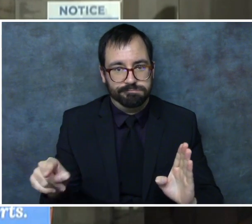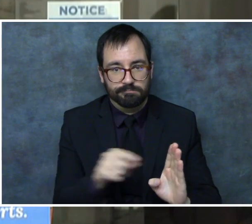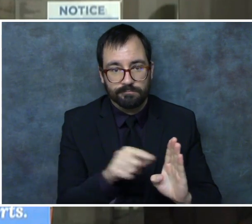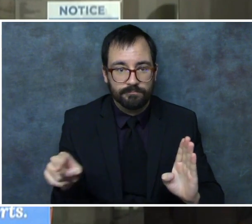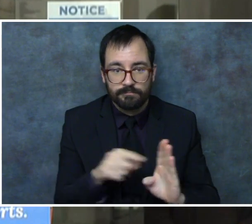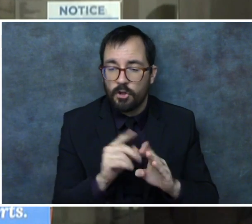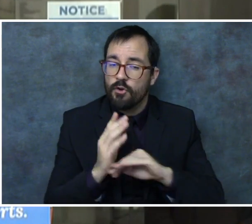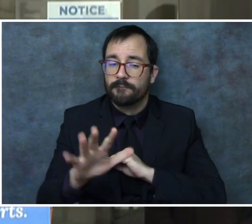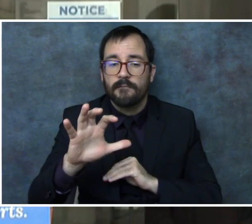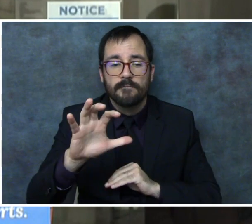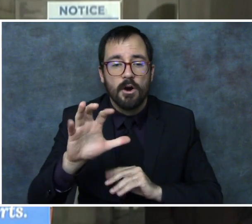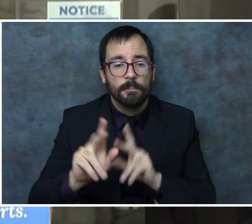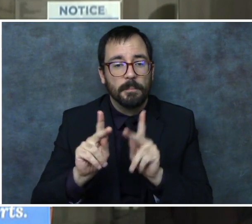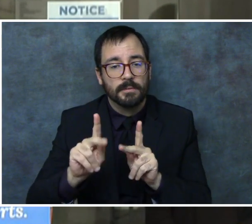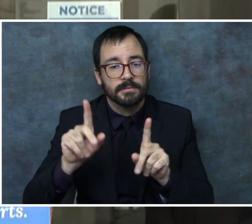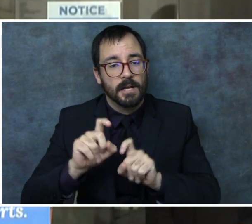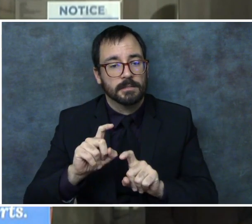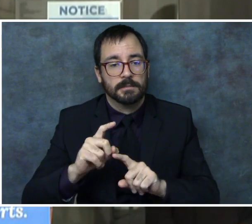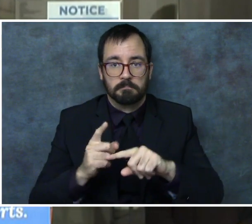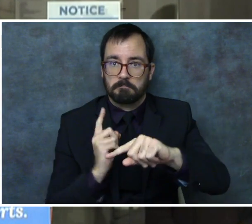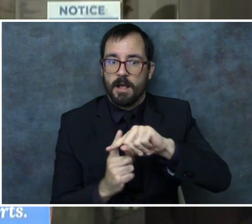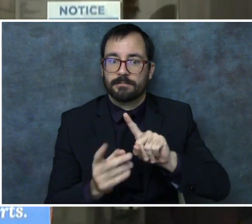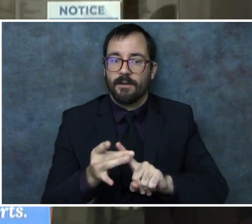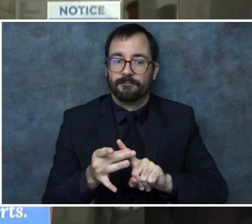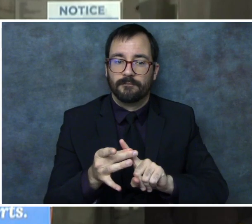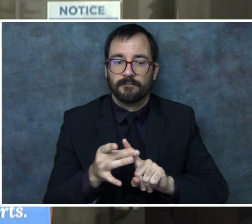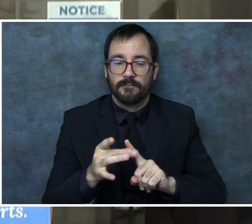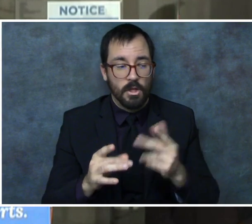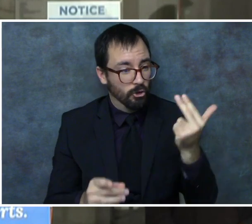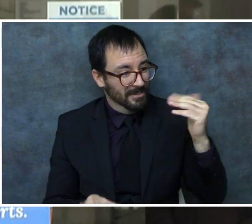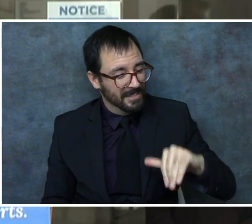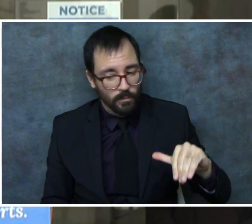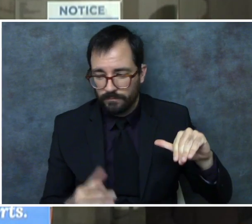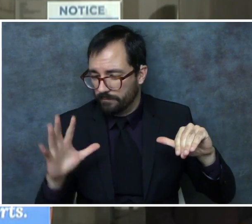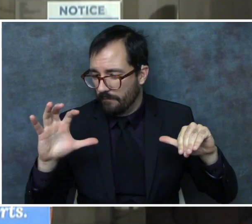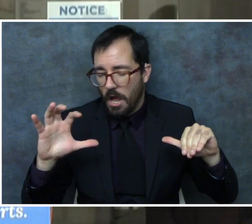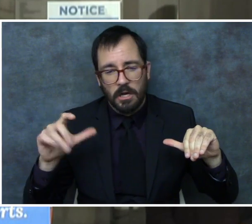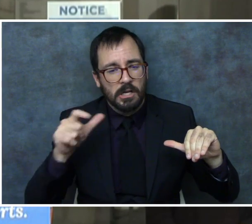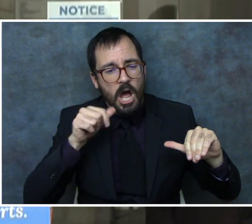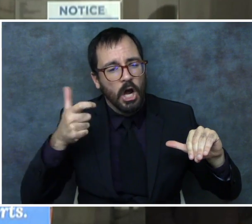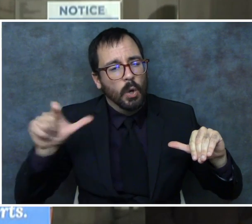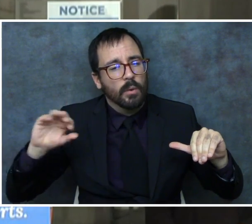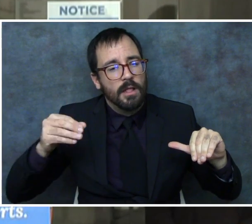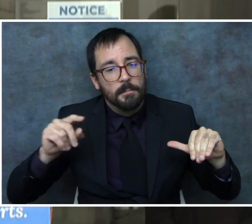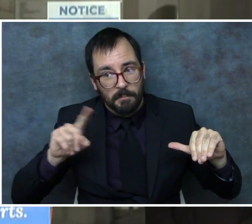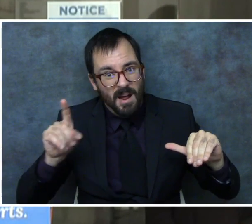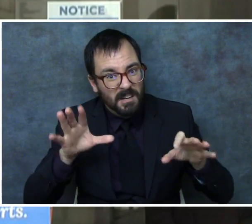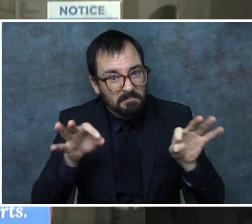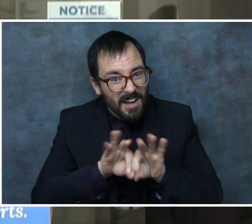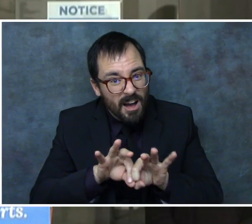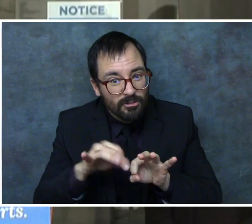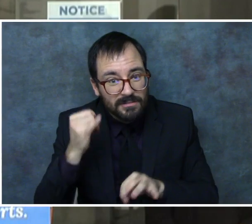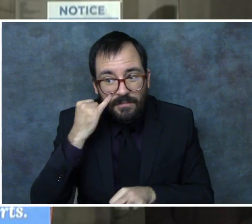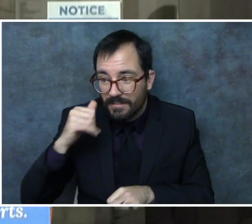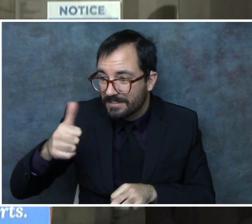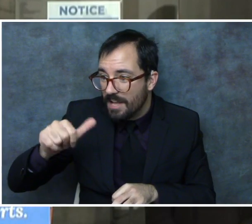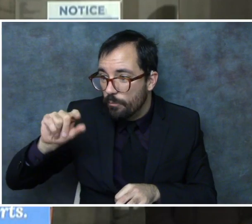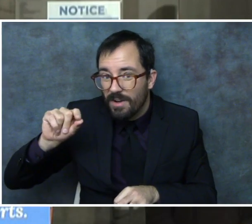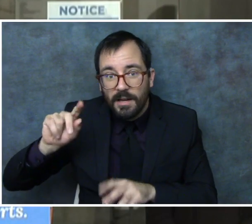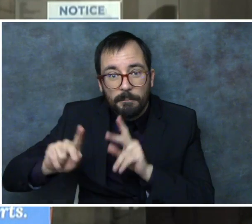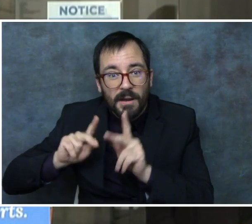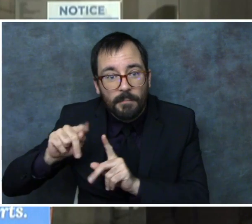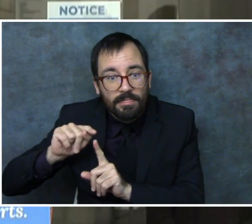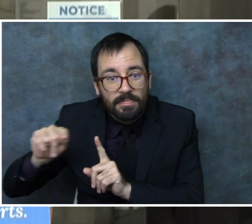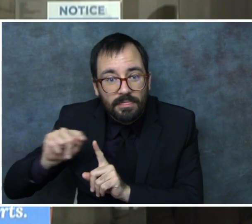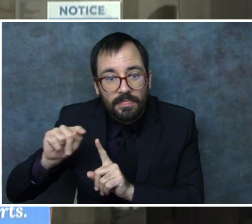numbers out of 13,000, but it still matters when 10, 20 folks are getting testing positive based on either being in groups or in gatherings